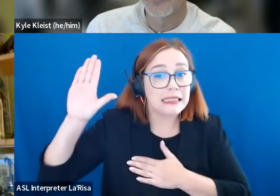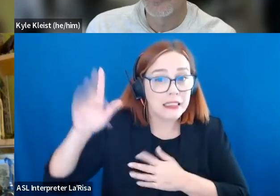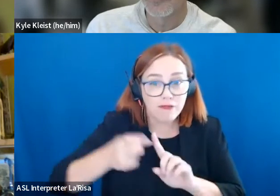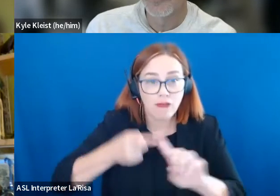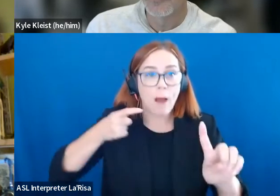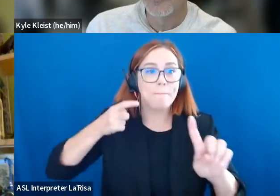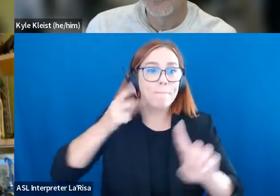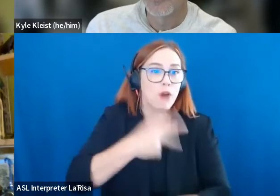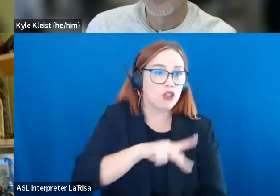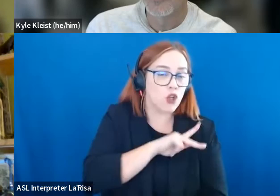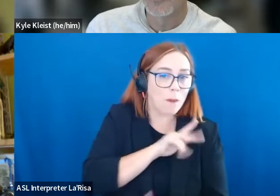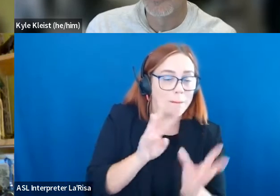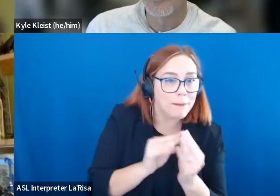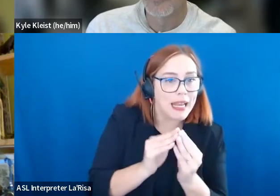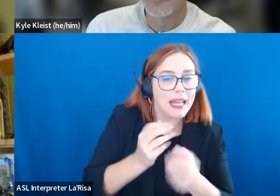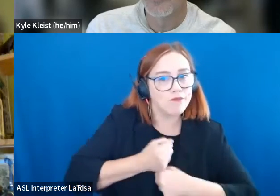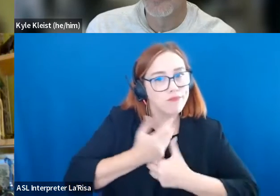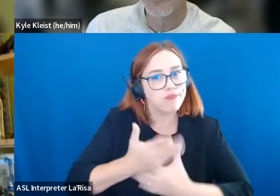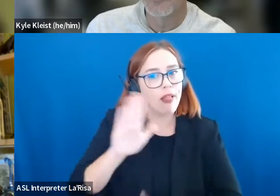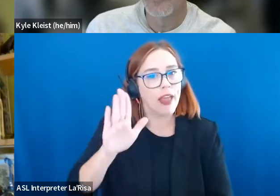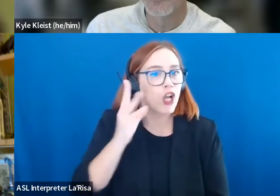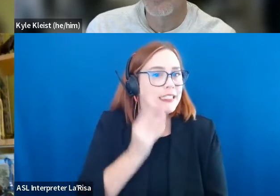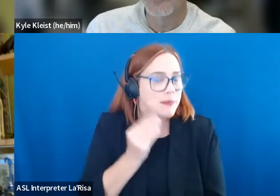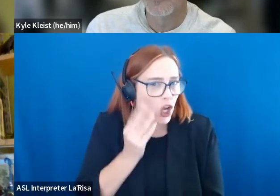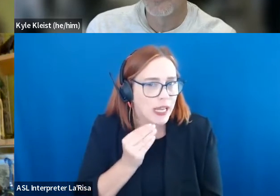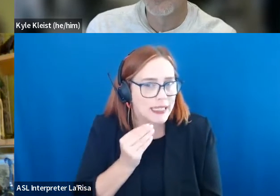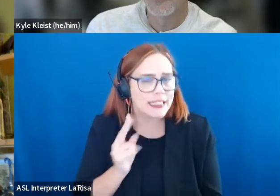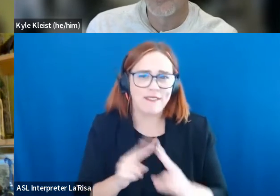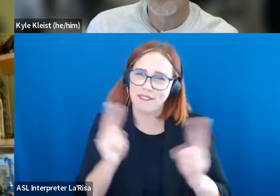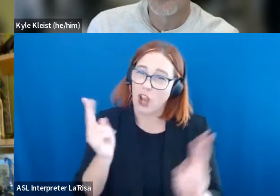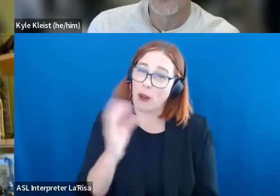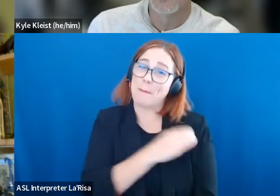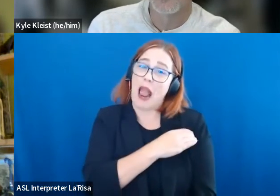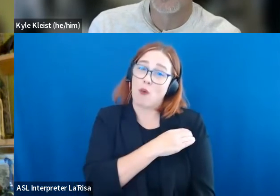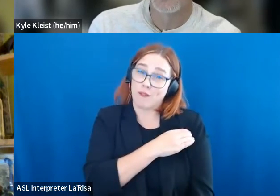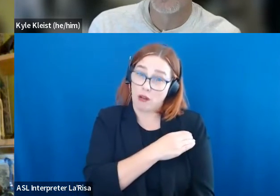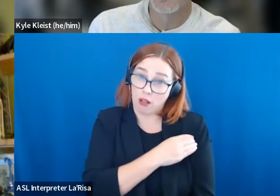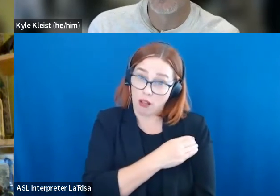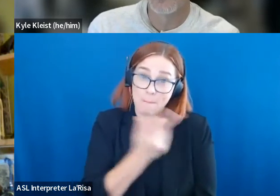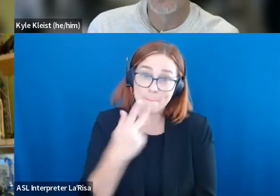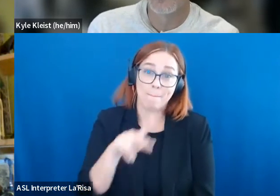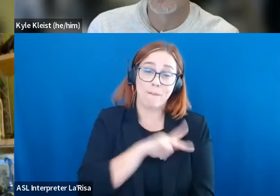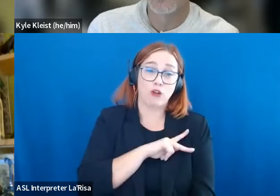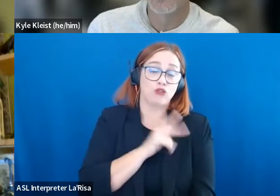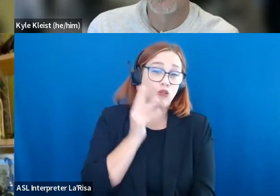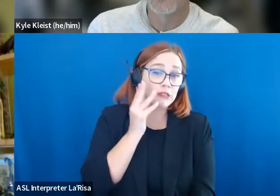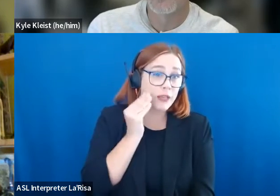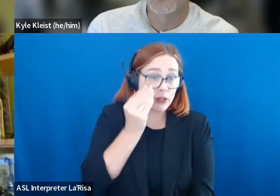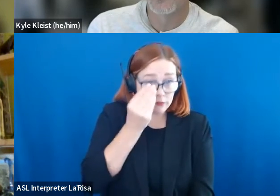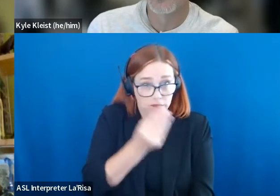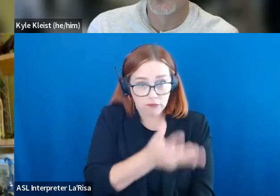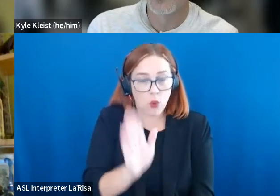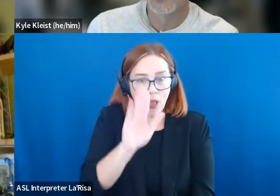when somebody speaks about an experience that they have personally that impacts whatever the decisions that the legislators are